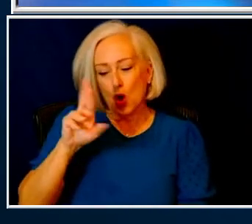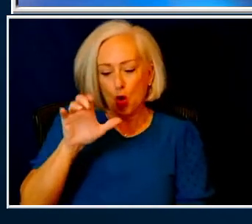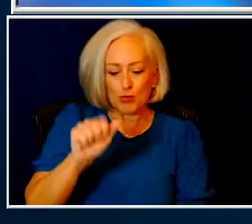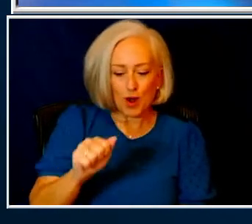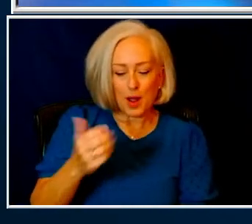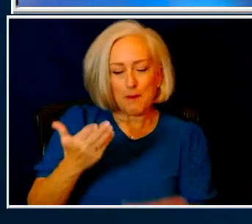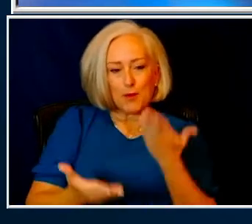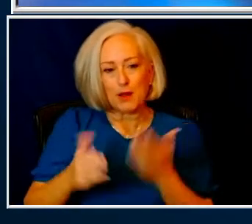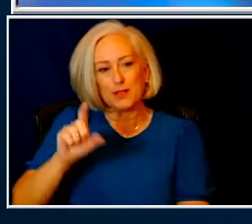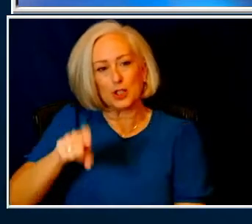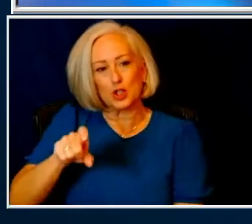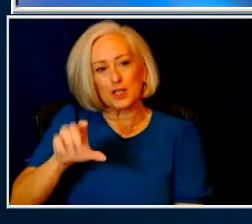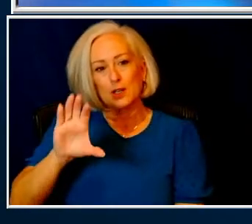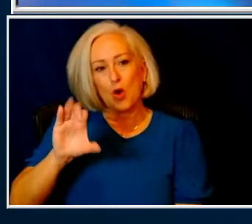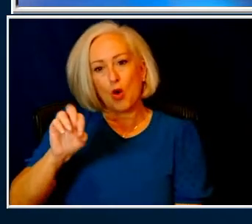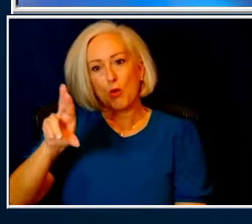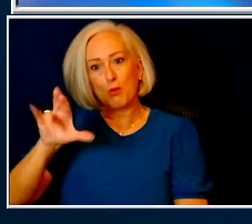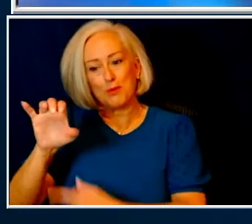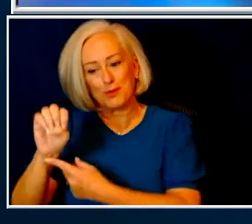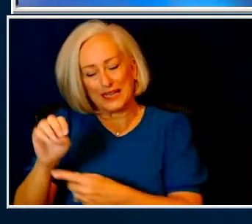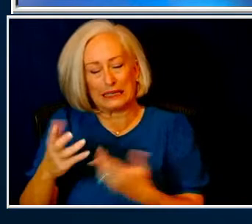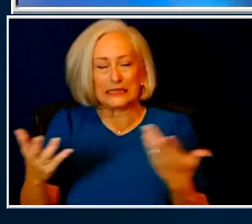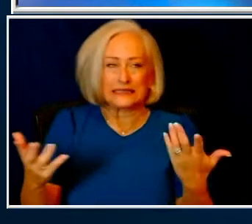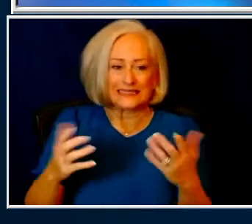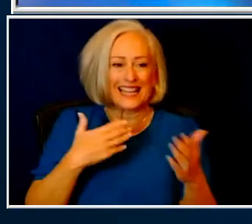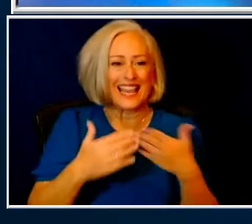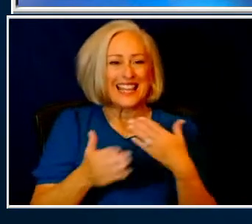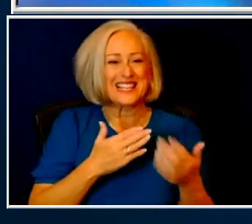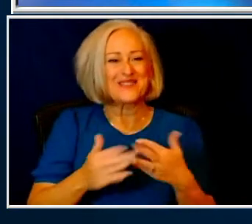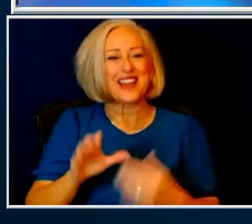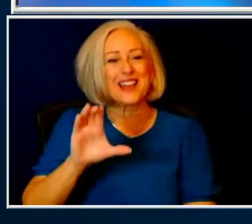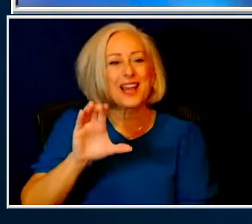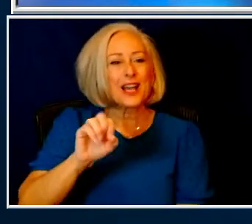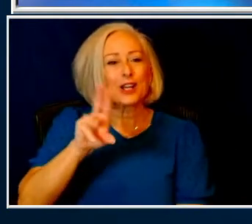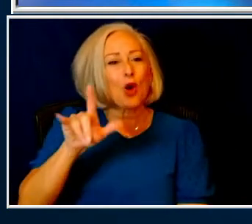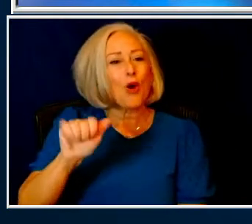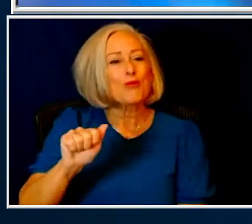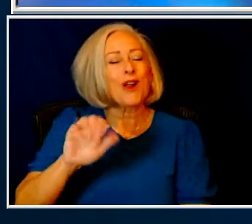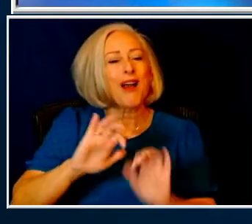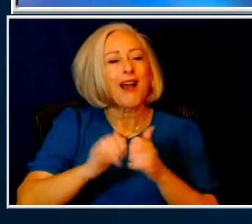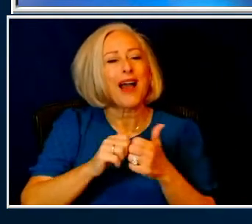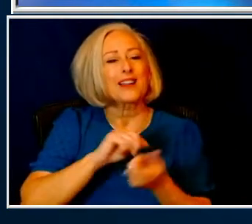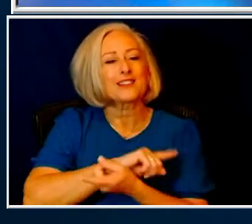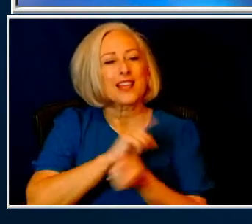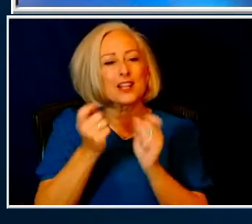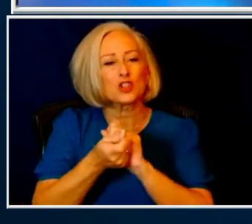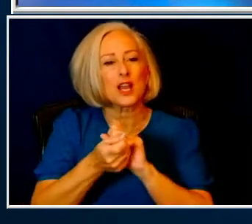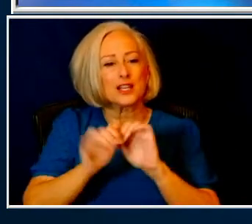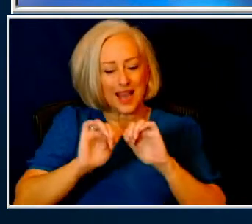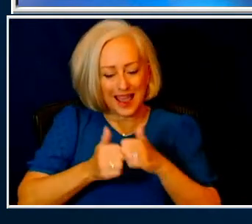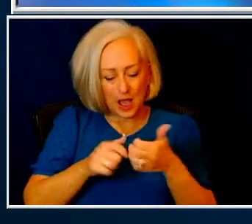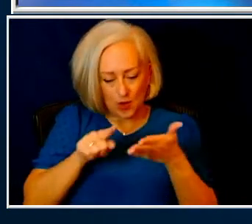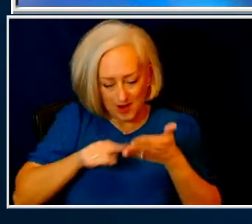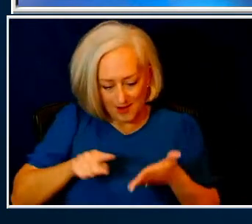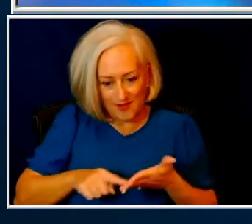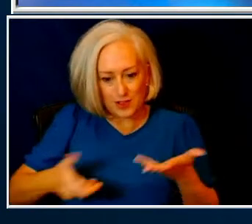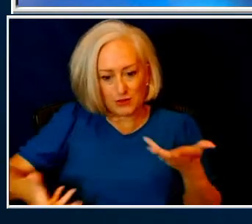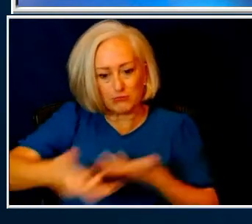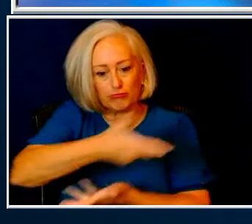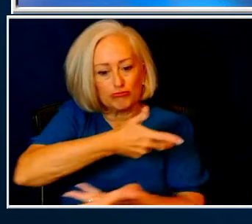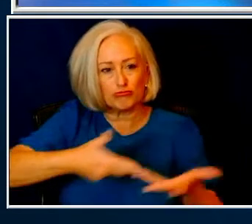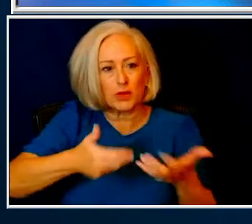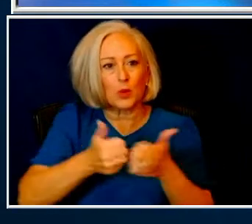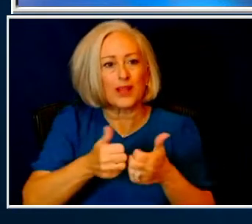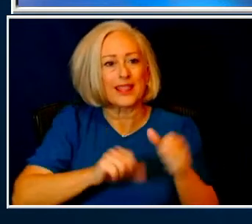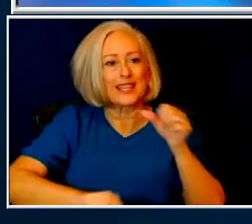say Cobra then. All right, well, how will Casey Moore and Cobra change the way that the investigators get to relate and work with each other? I think this